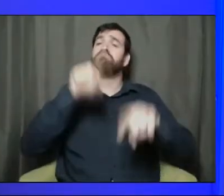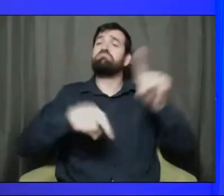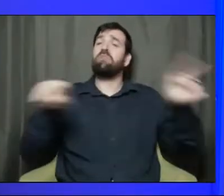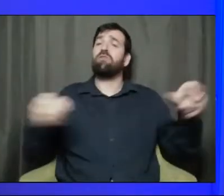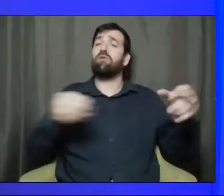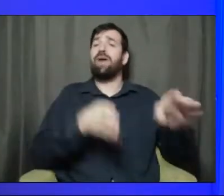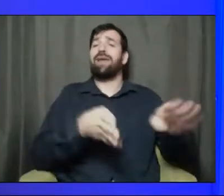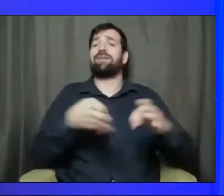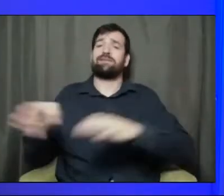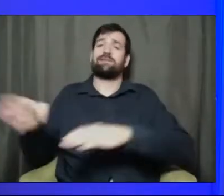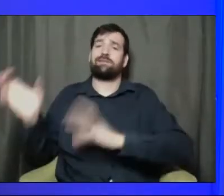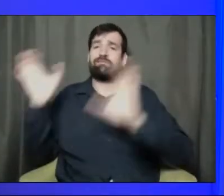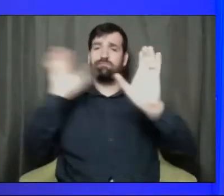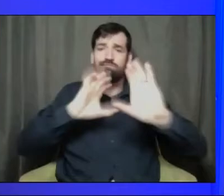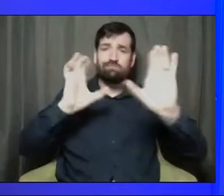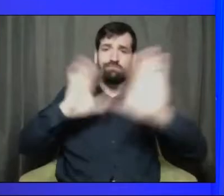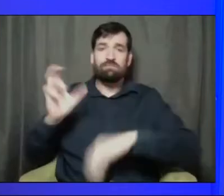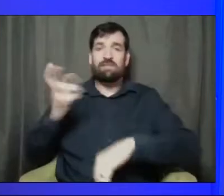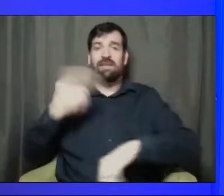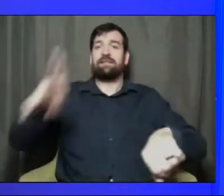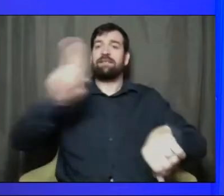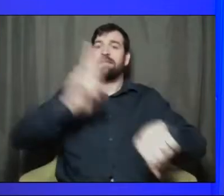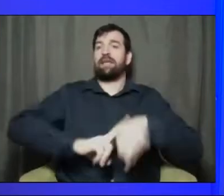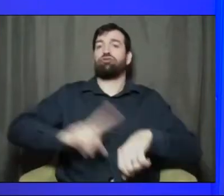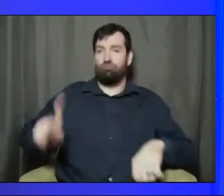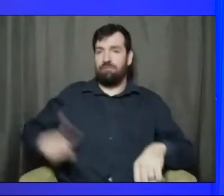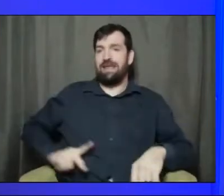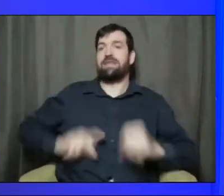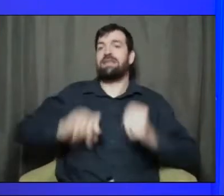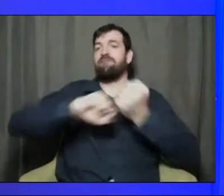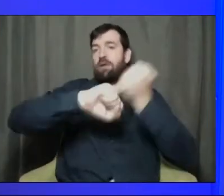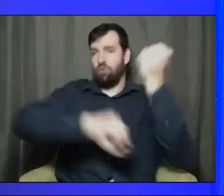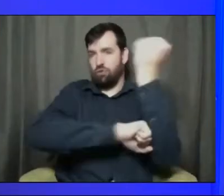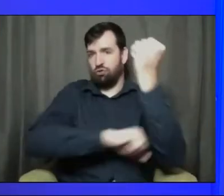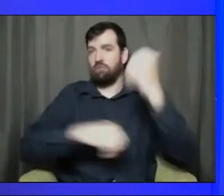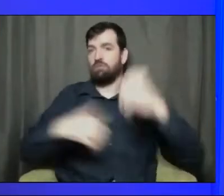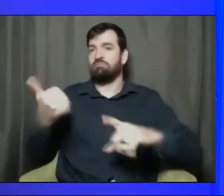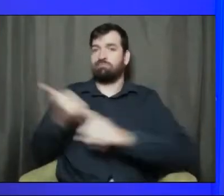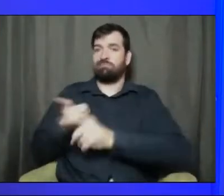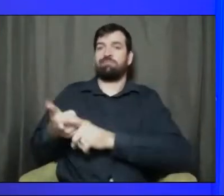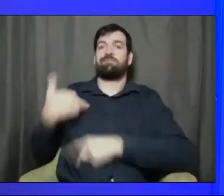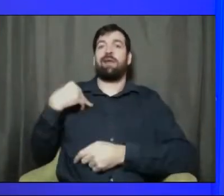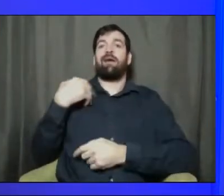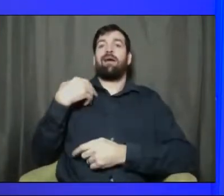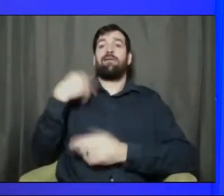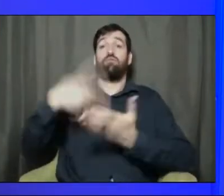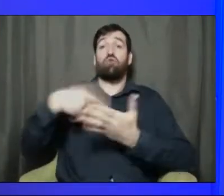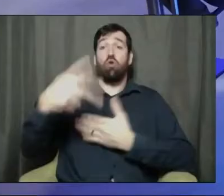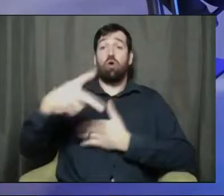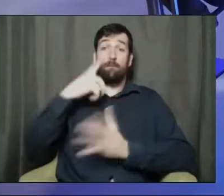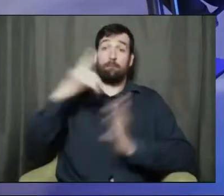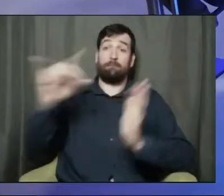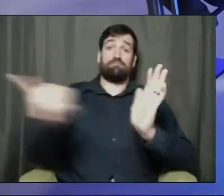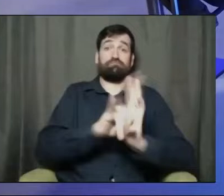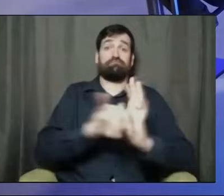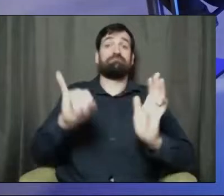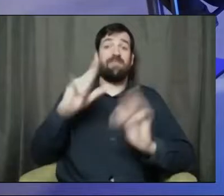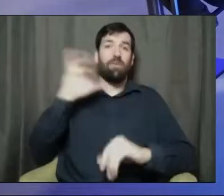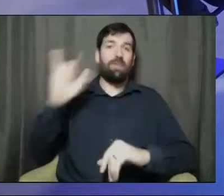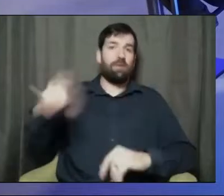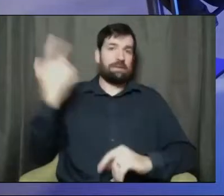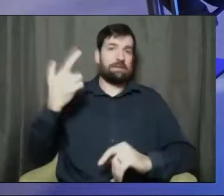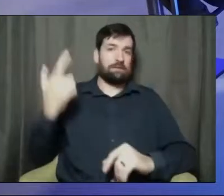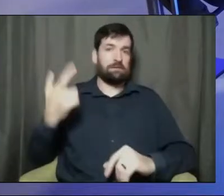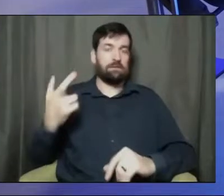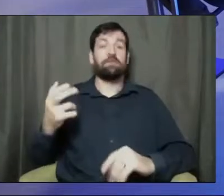donors. The National Kidney Foundation does put on a program to identify donors for this reason. Okay. On the flip side of